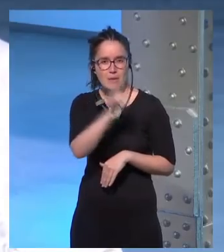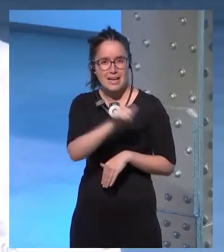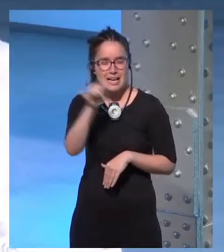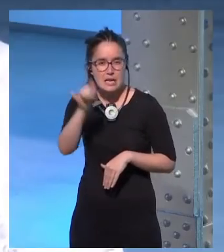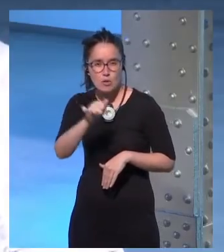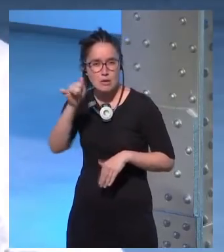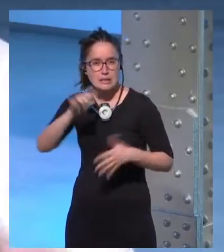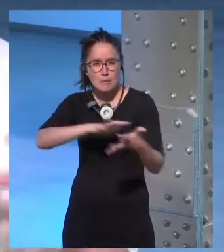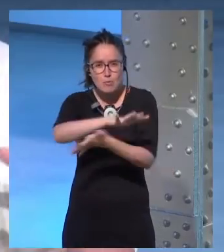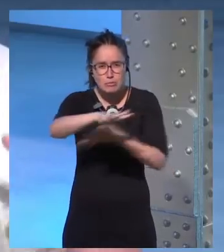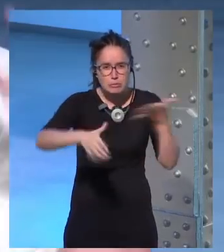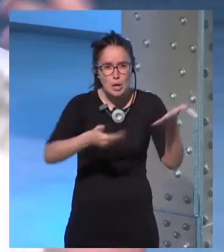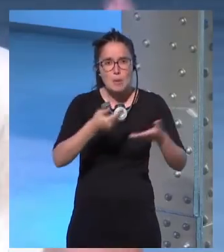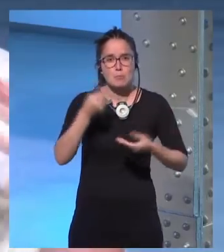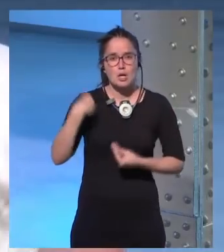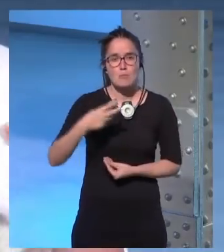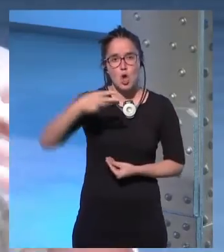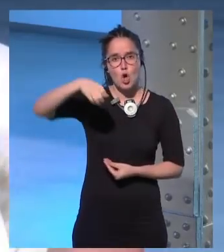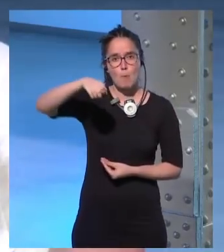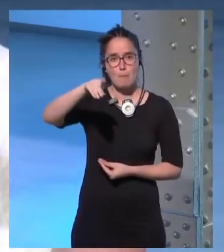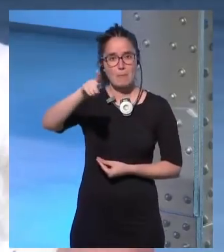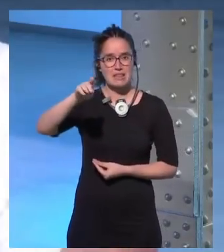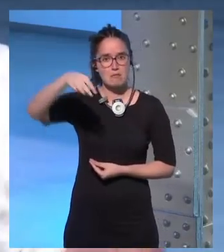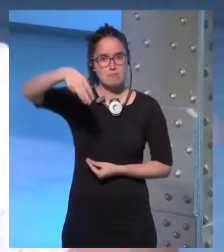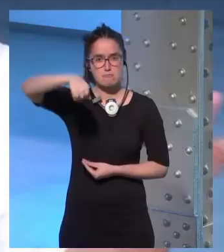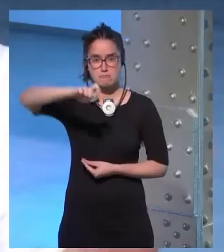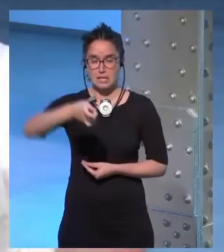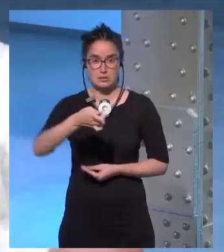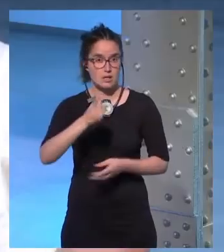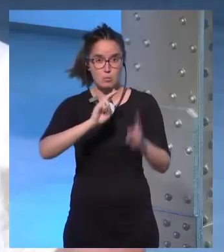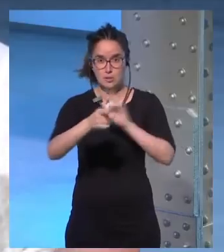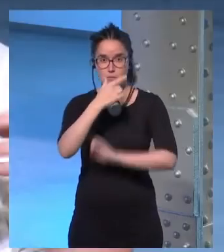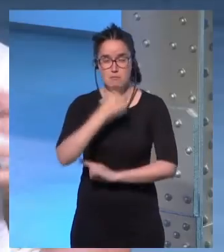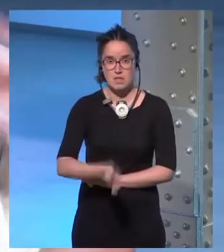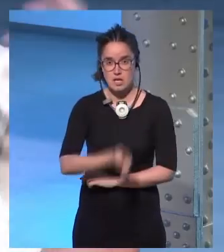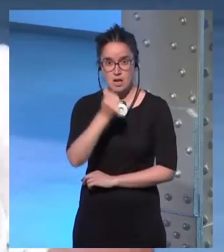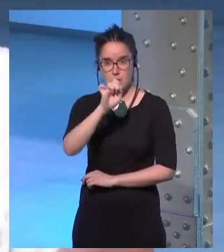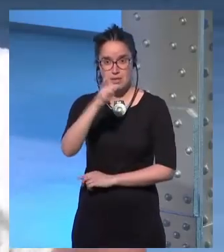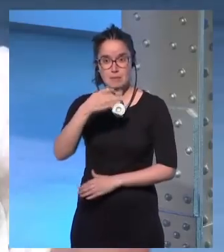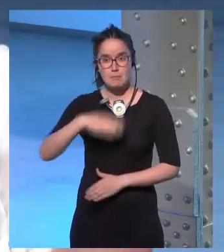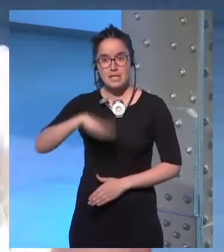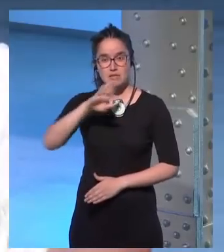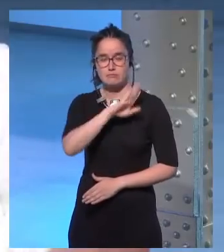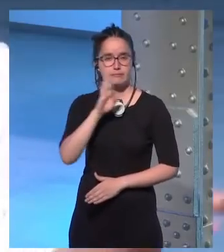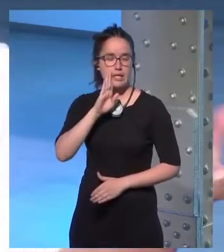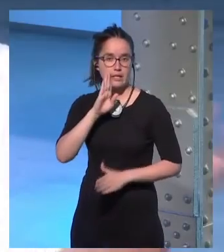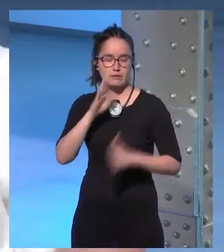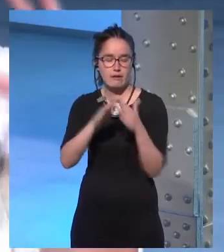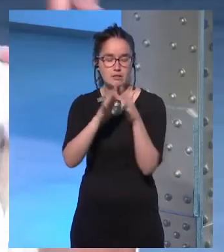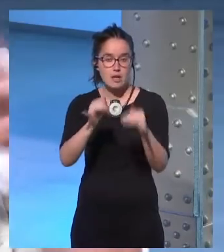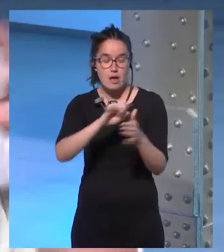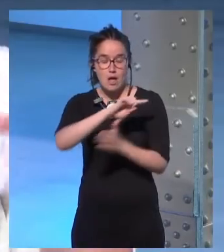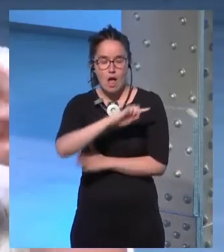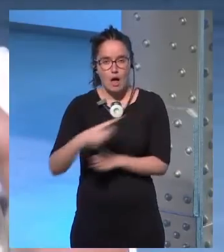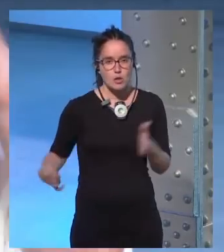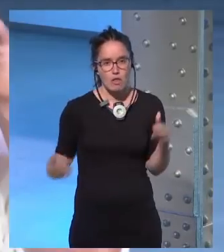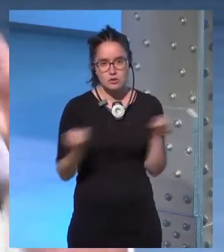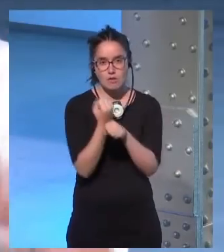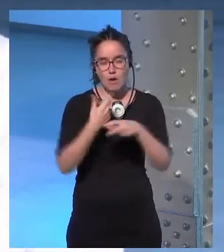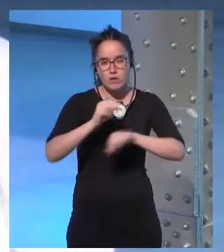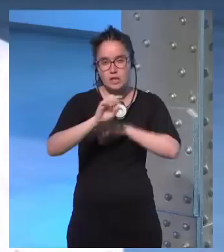answer. My parents were very tired when they would get home after working all day, and so they would go and rent videos back when there